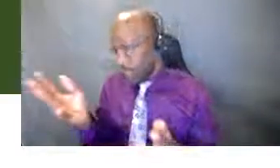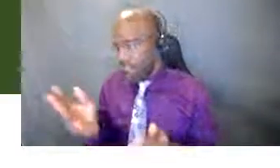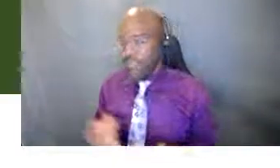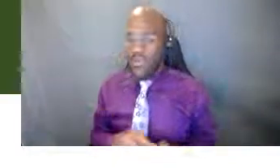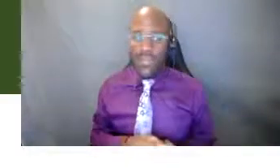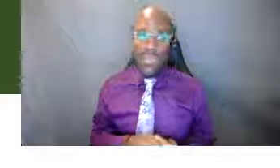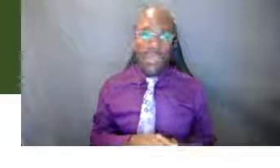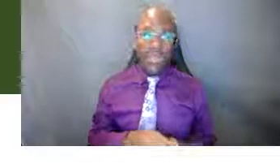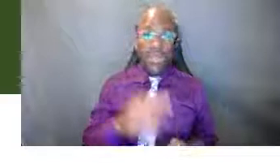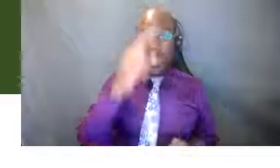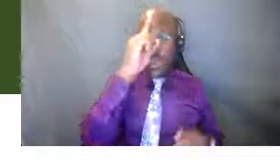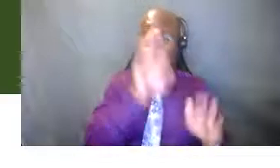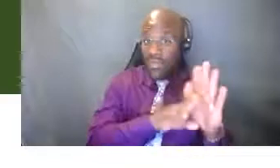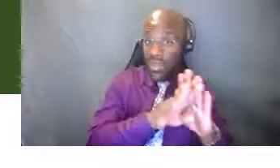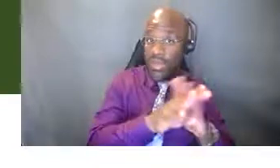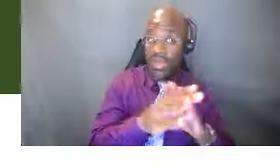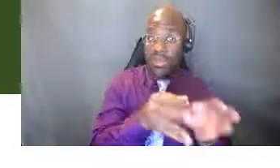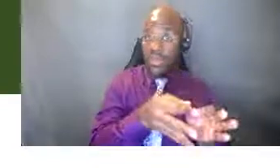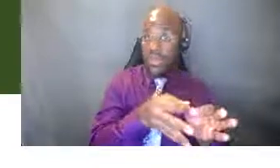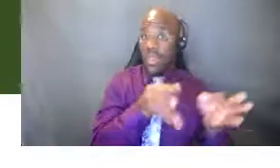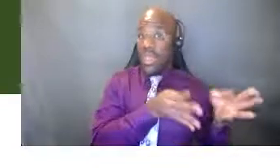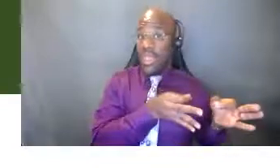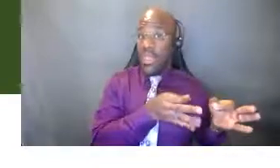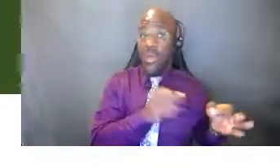as anyone else, oftentimes more assistance.